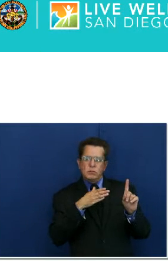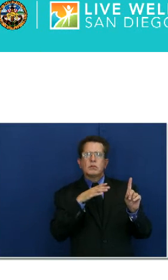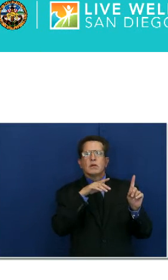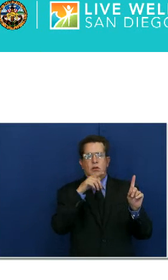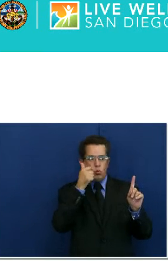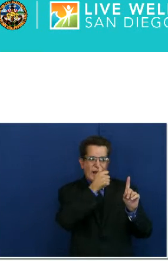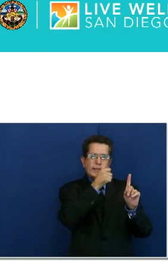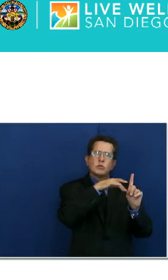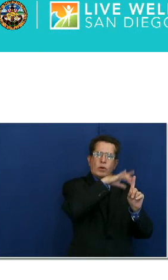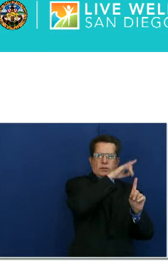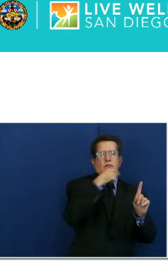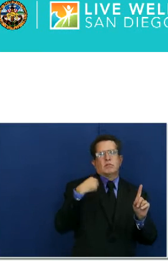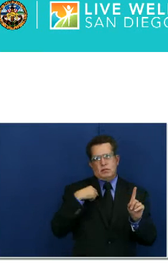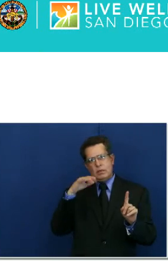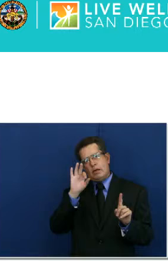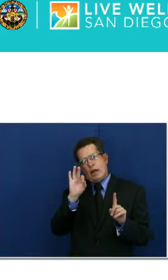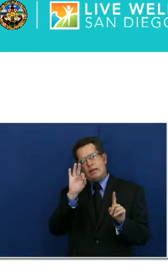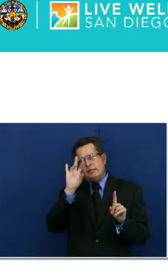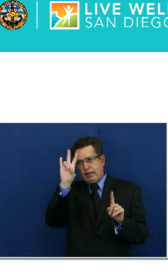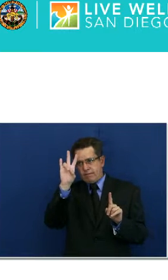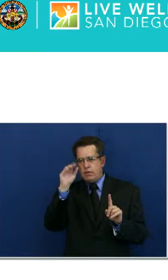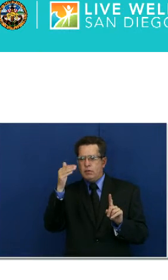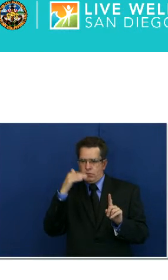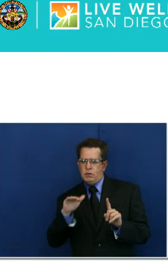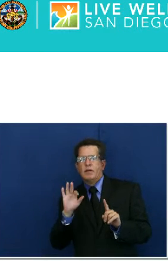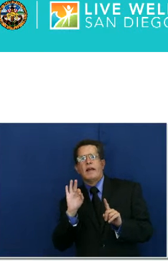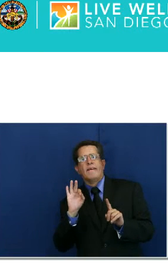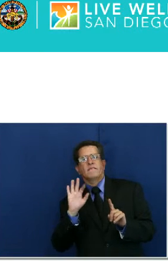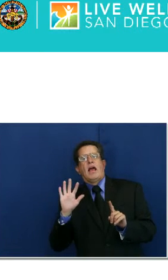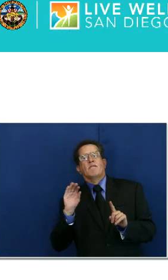we are at 97 and 95%